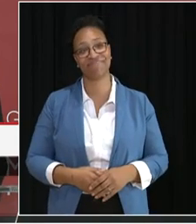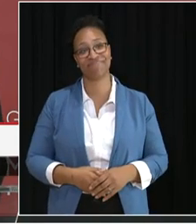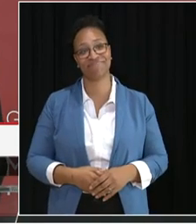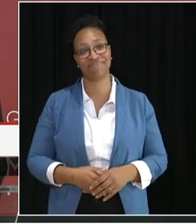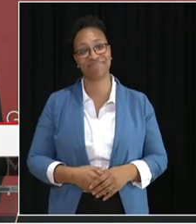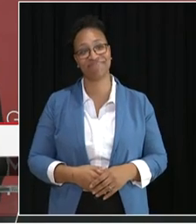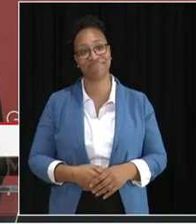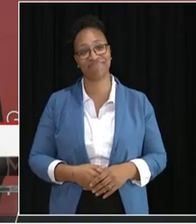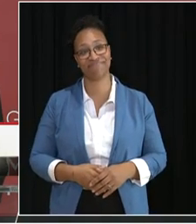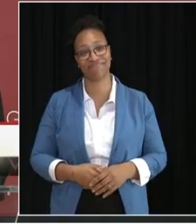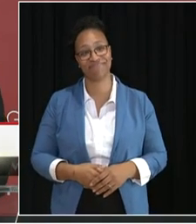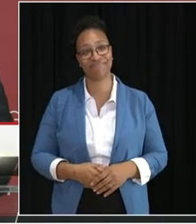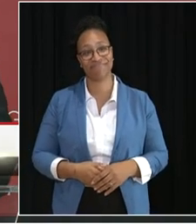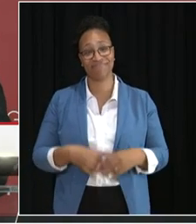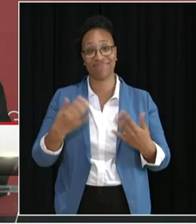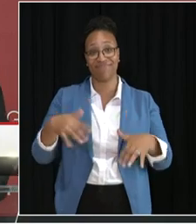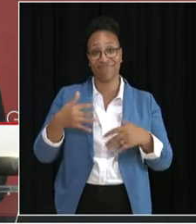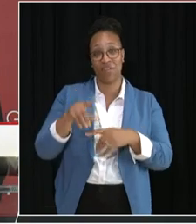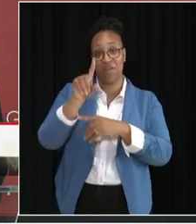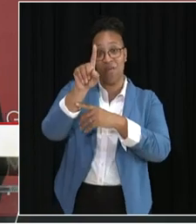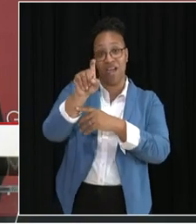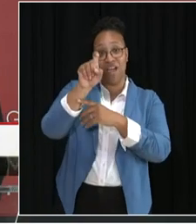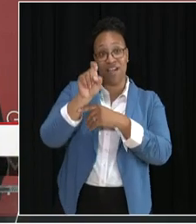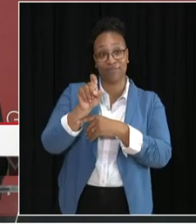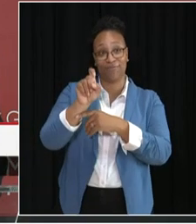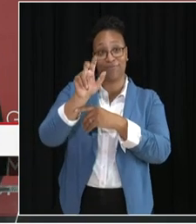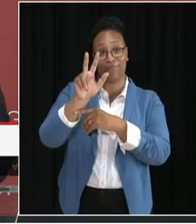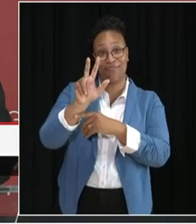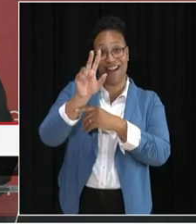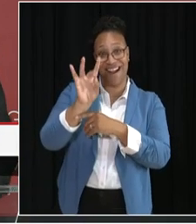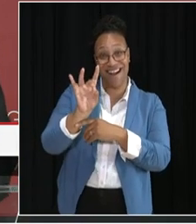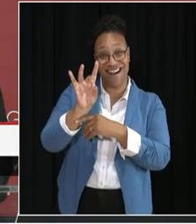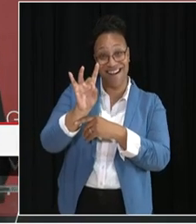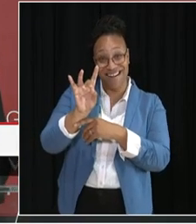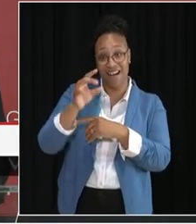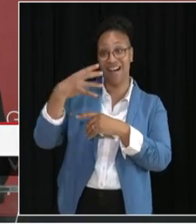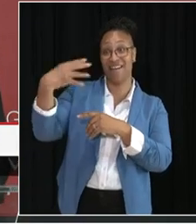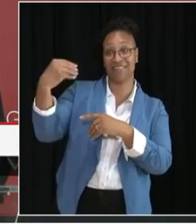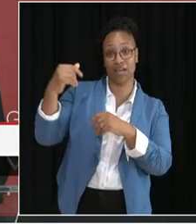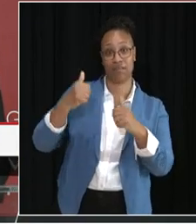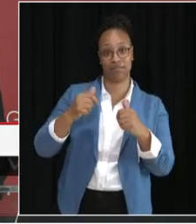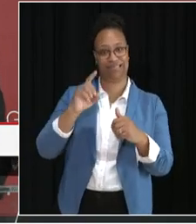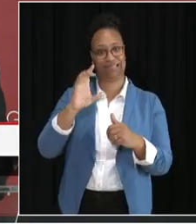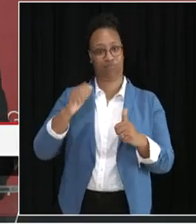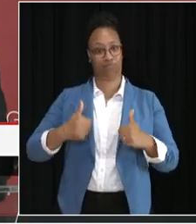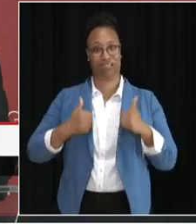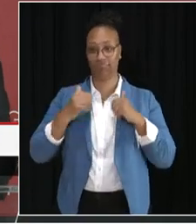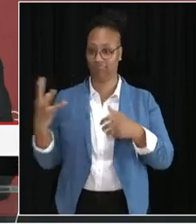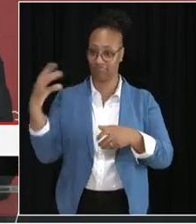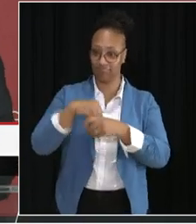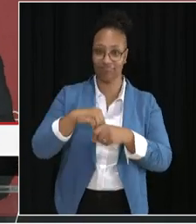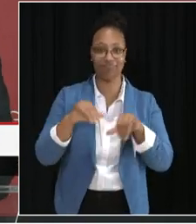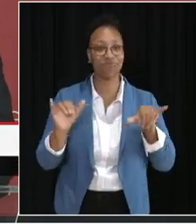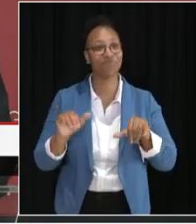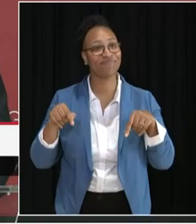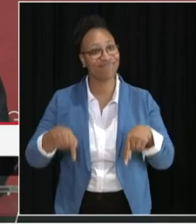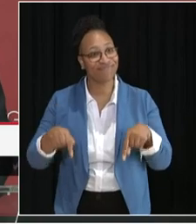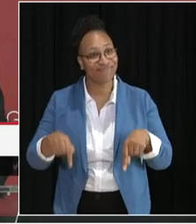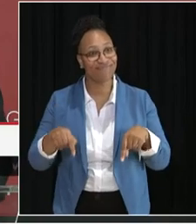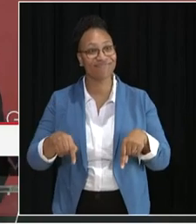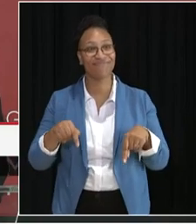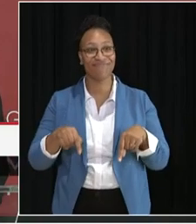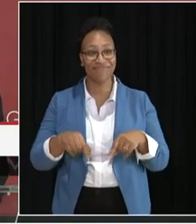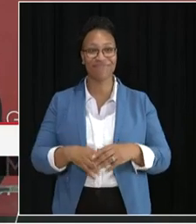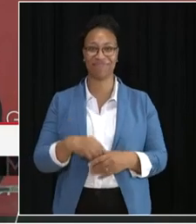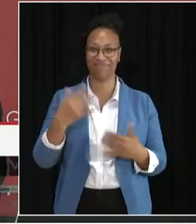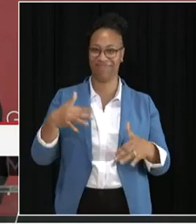138 District of Columbia residents worked on this project, and we are exceeding our goal of 50% CBE participation on